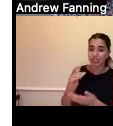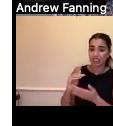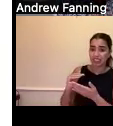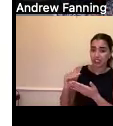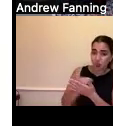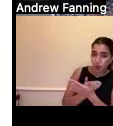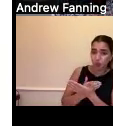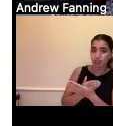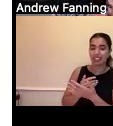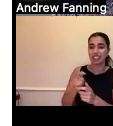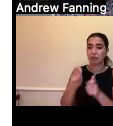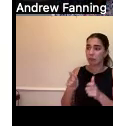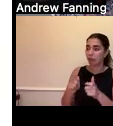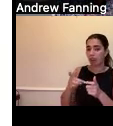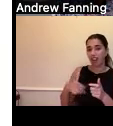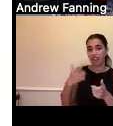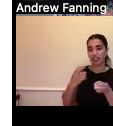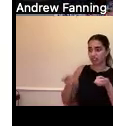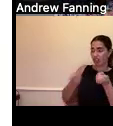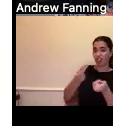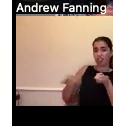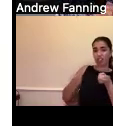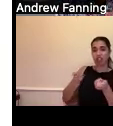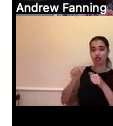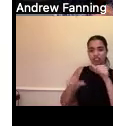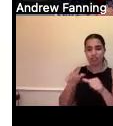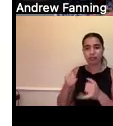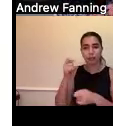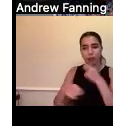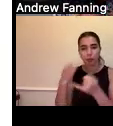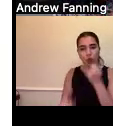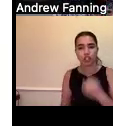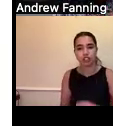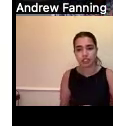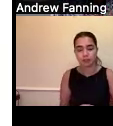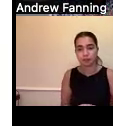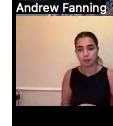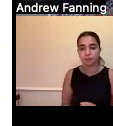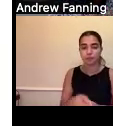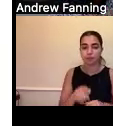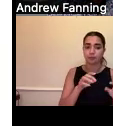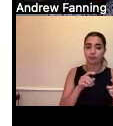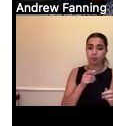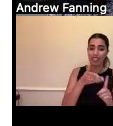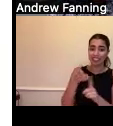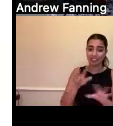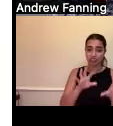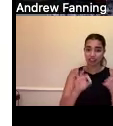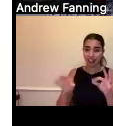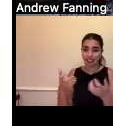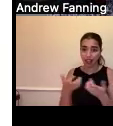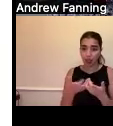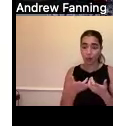autocratic regimes have actually worsened. And I should mention that the criteria for selecting all of these indicators very much followed